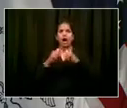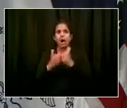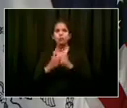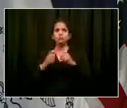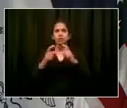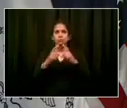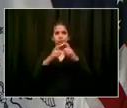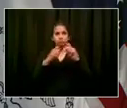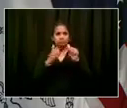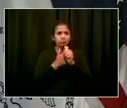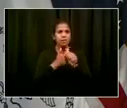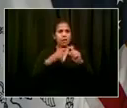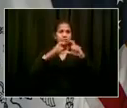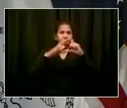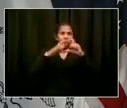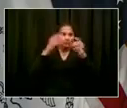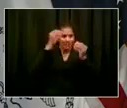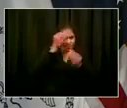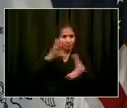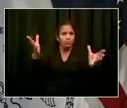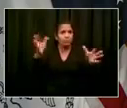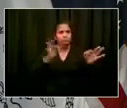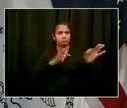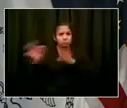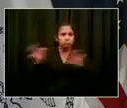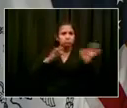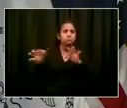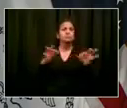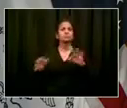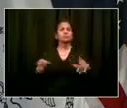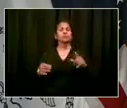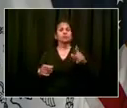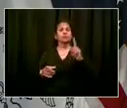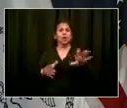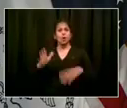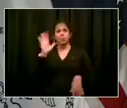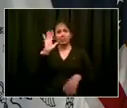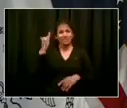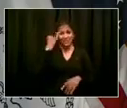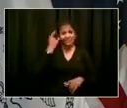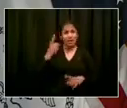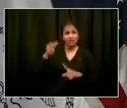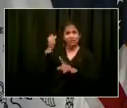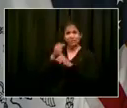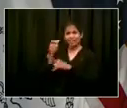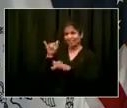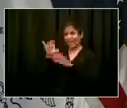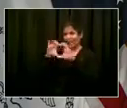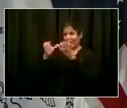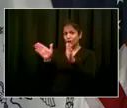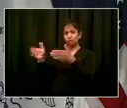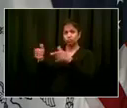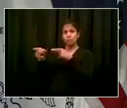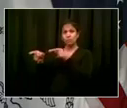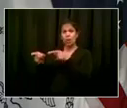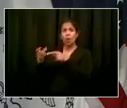a specific classroom that had to be shut down or even something bigger, we'll report that daily.